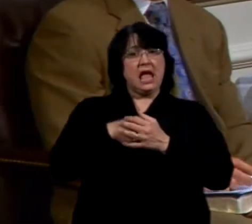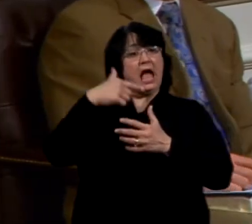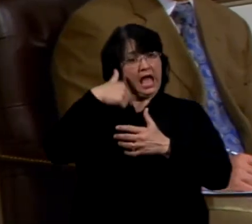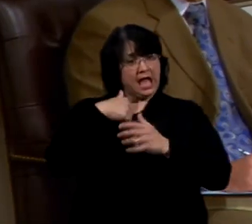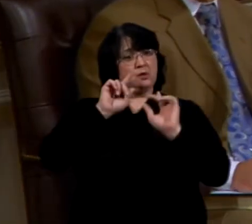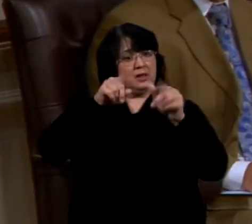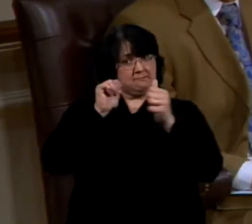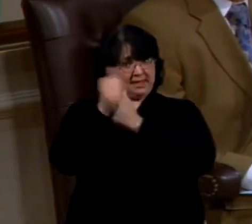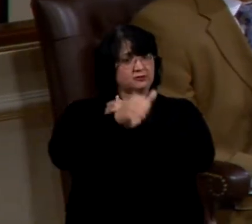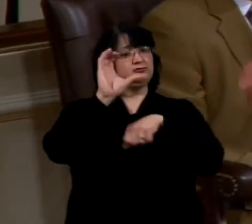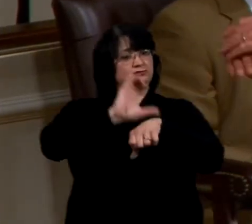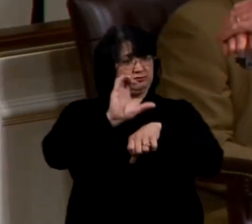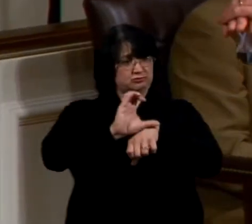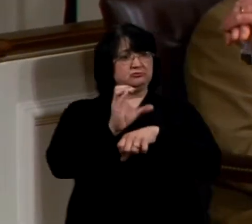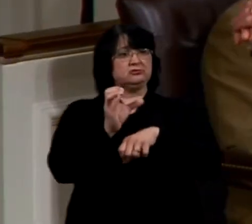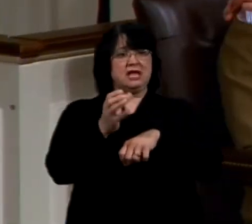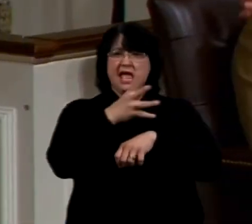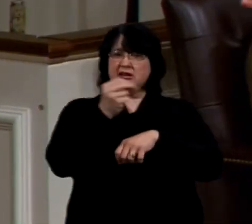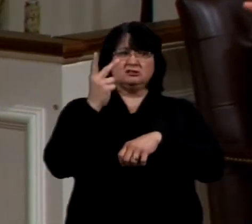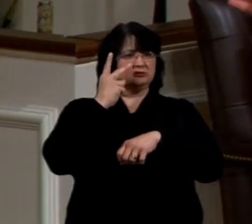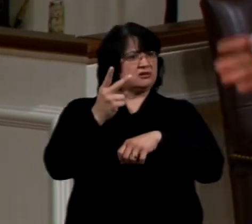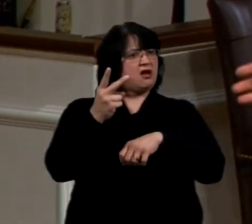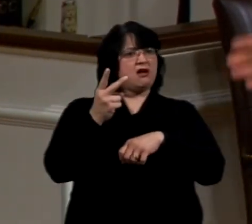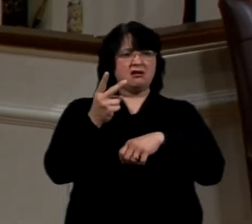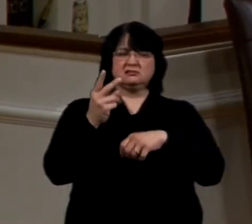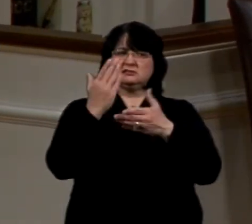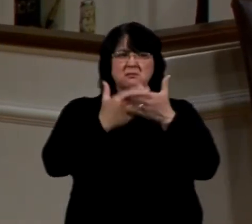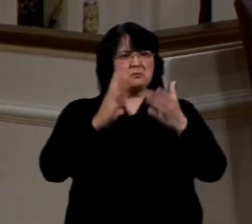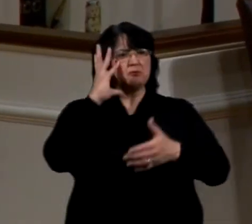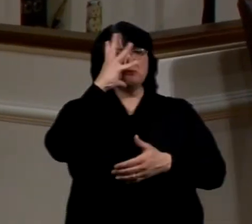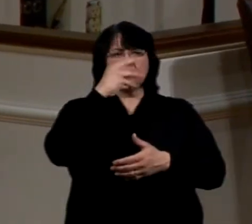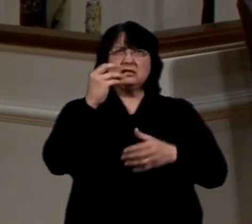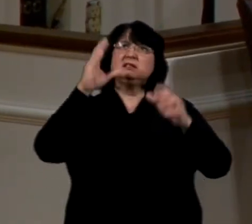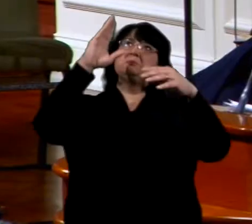church the other day, and I'm telling you, it was one of the most, y'all got some of the prettiest